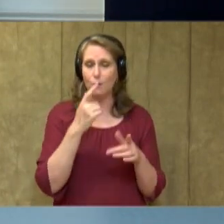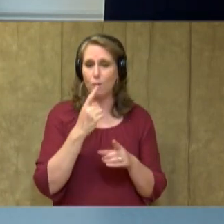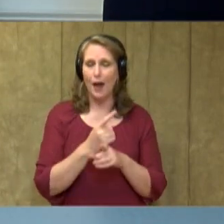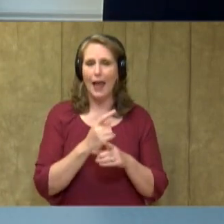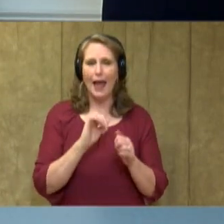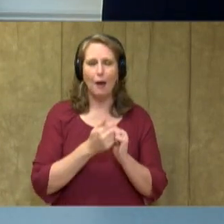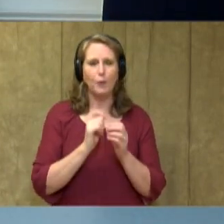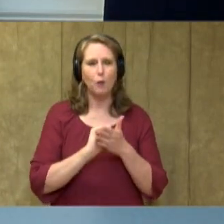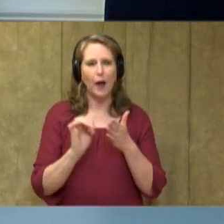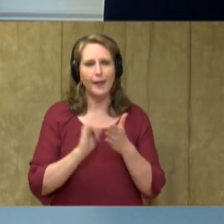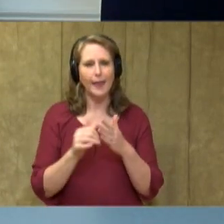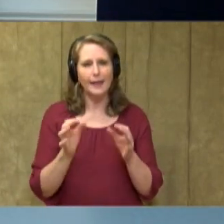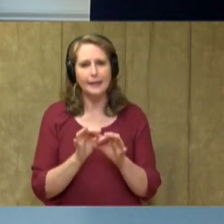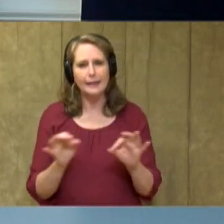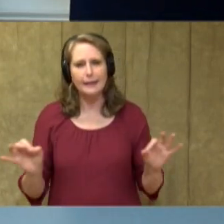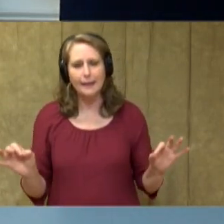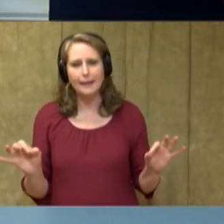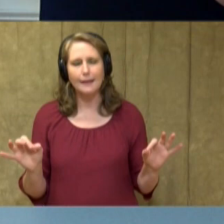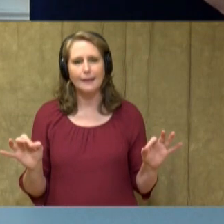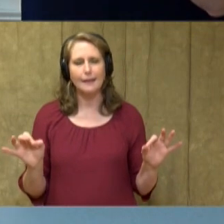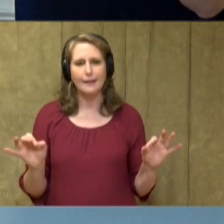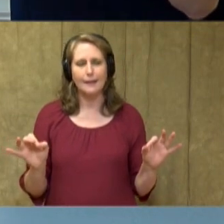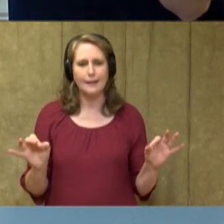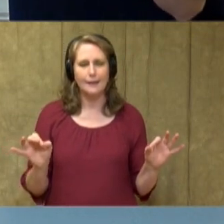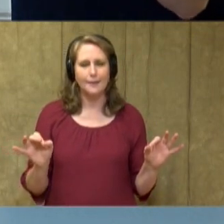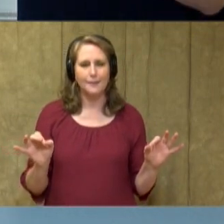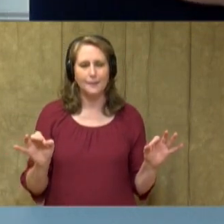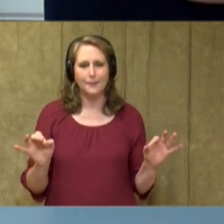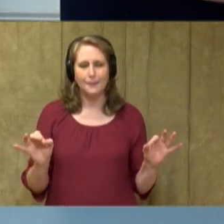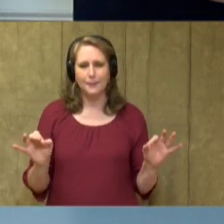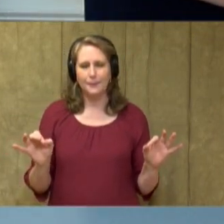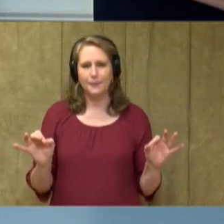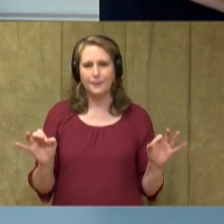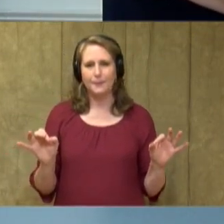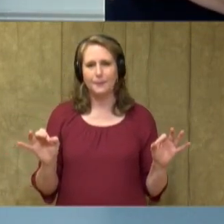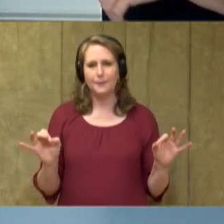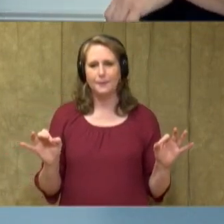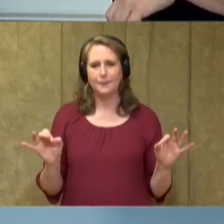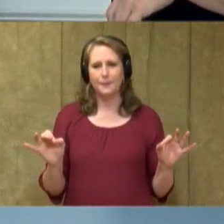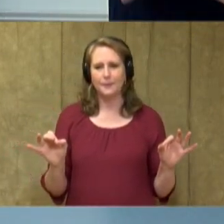would we do? How would we write that as a repeated addition equation?